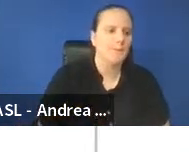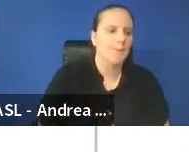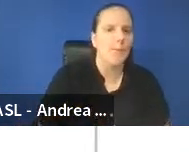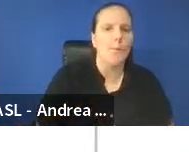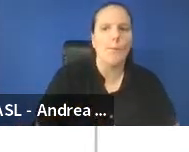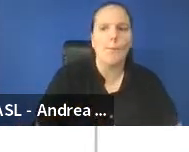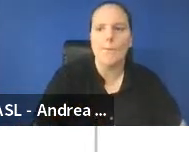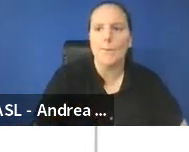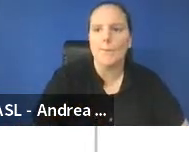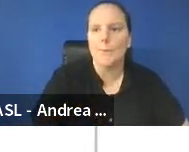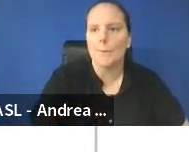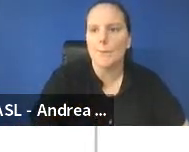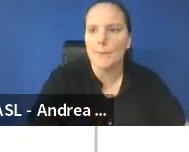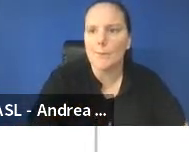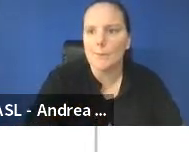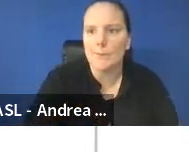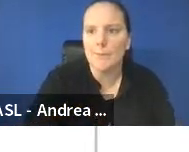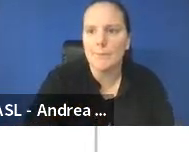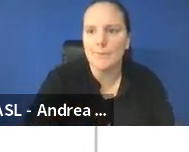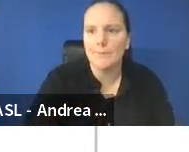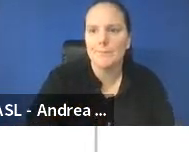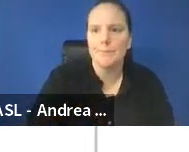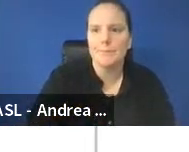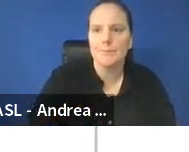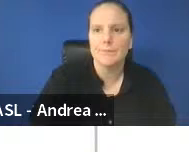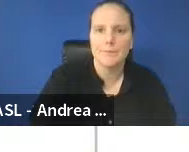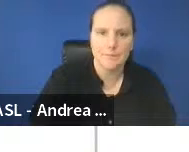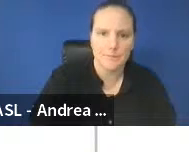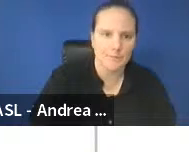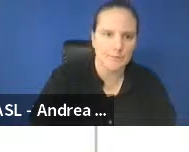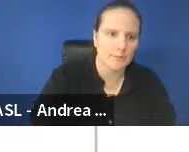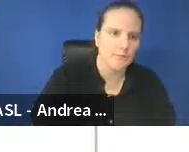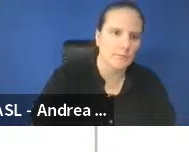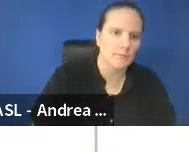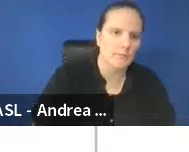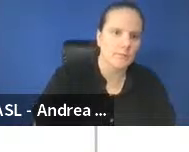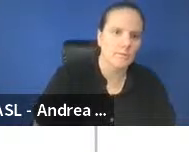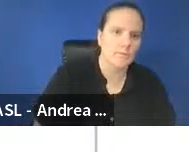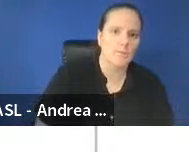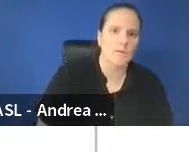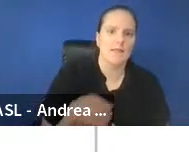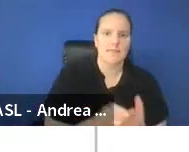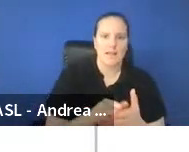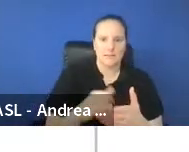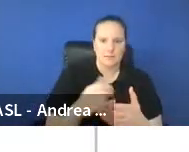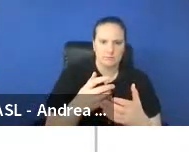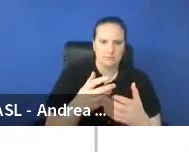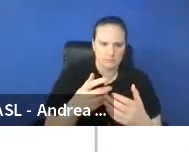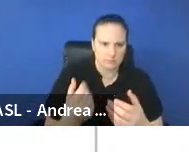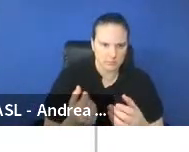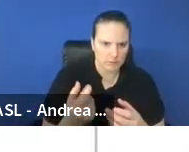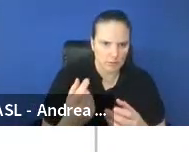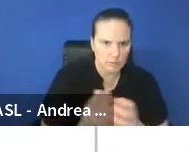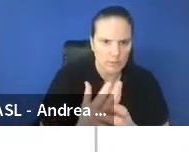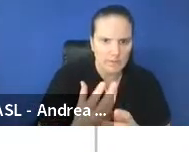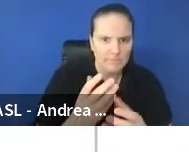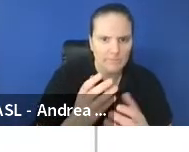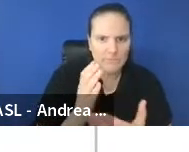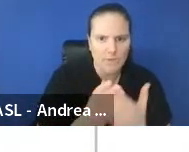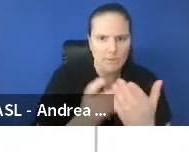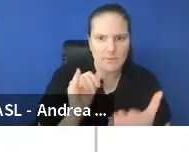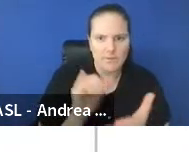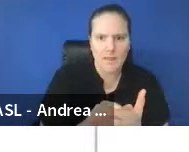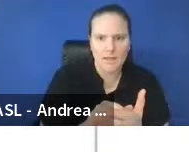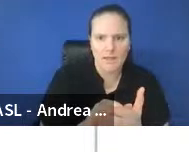So we're really headed towards that draft modified LPA. And I think this spring's version of that, what we share, will be